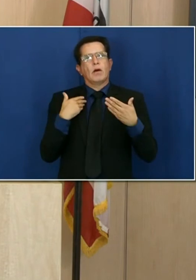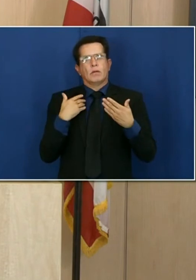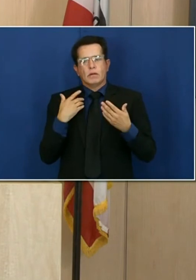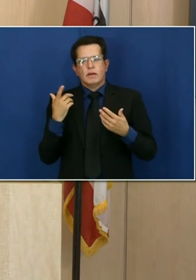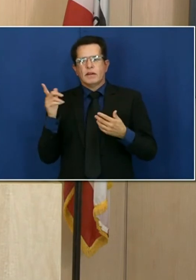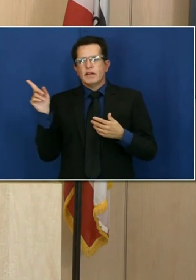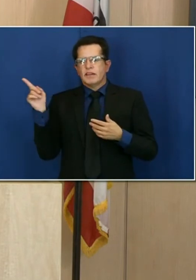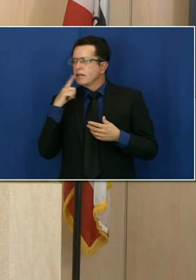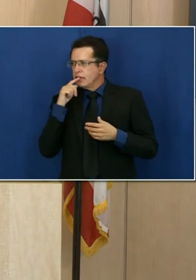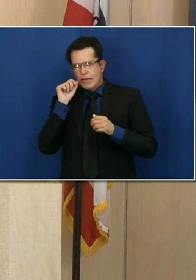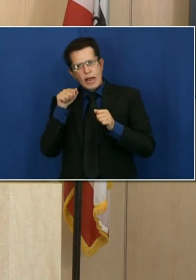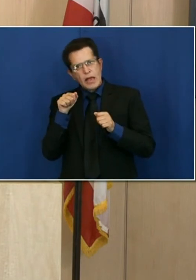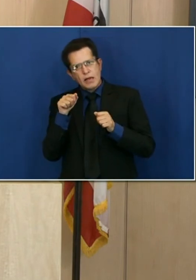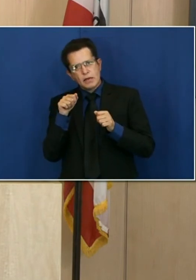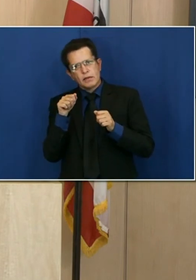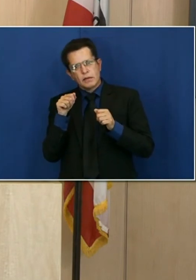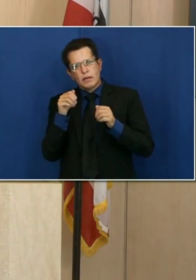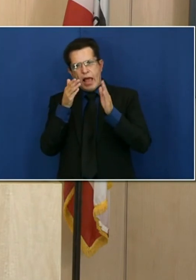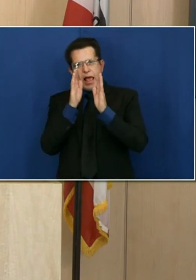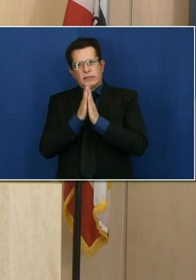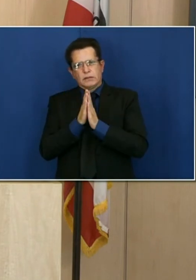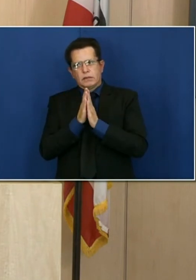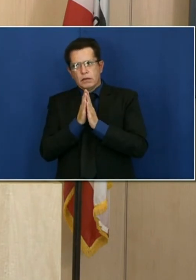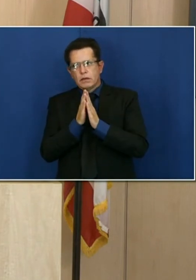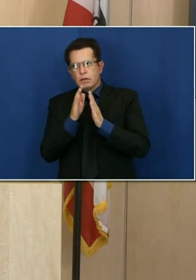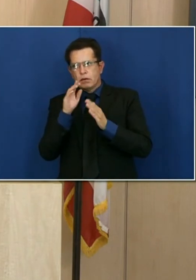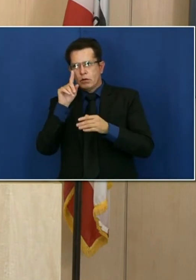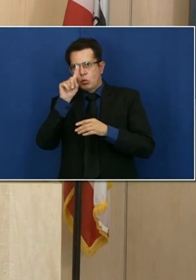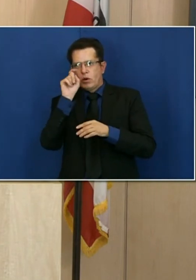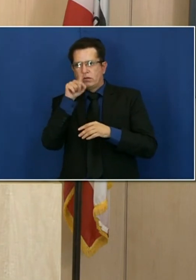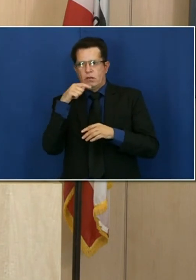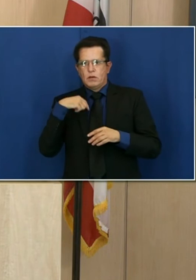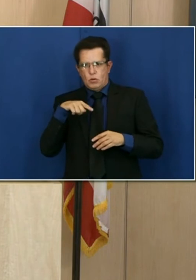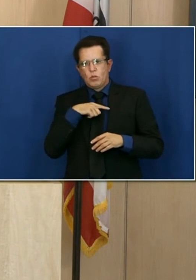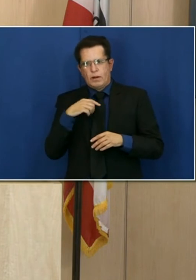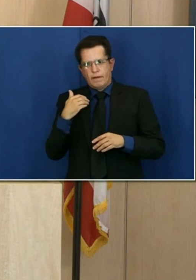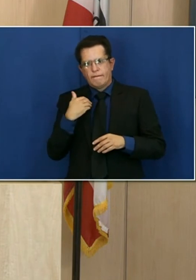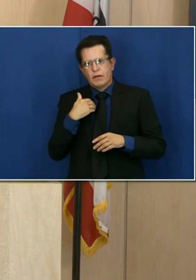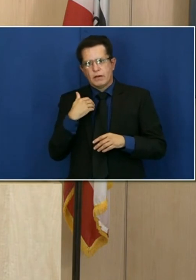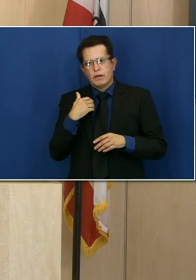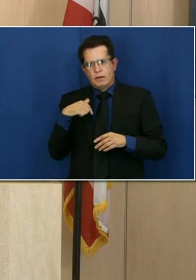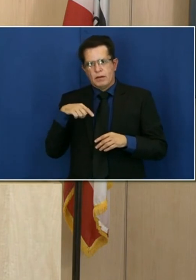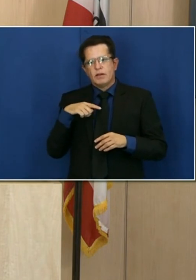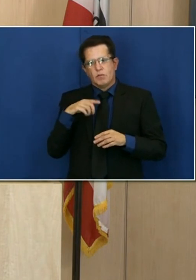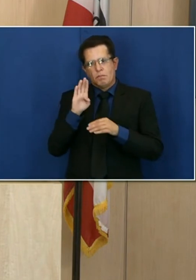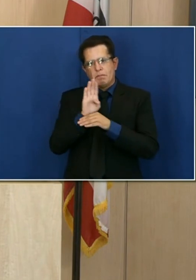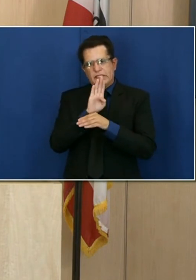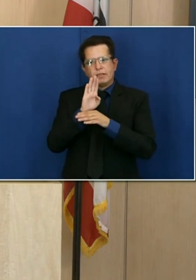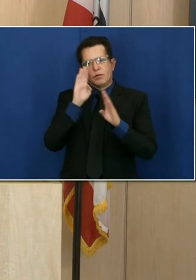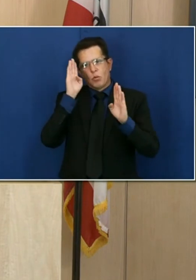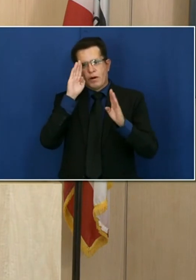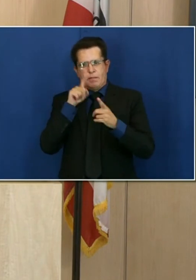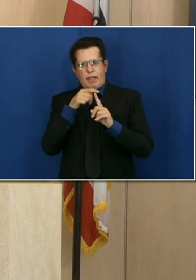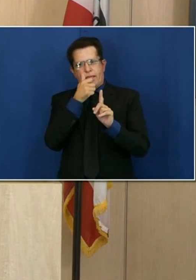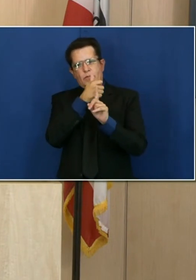sure I heard the entire question. We have Vince Nicoletti, who's the lead for our compliance team here.